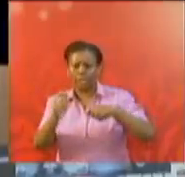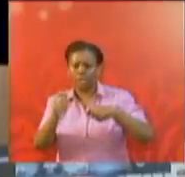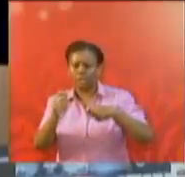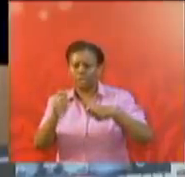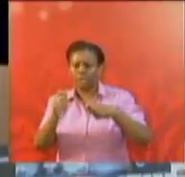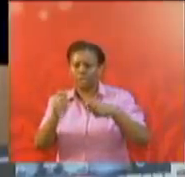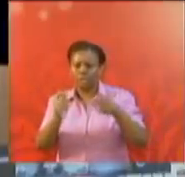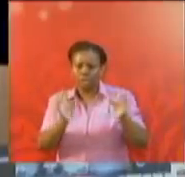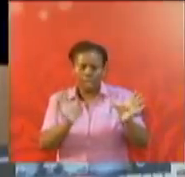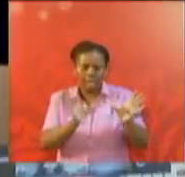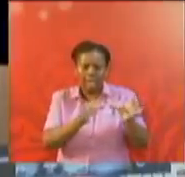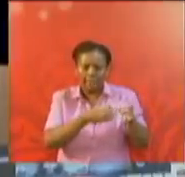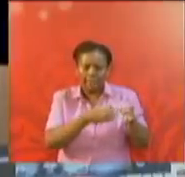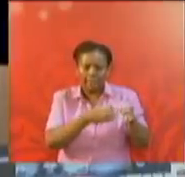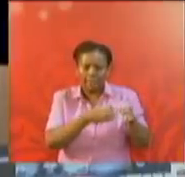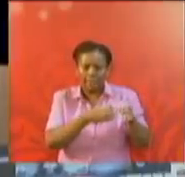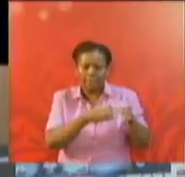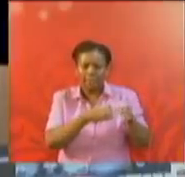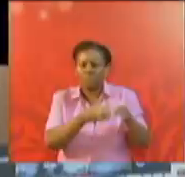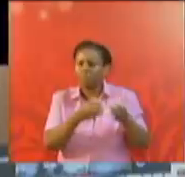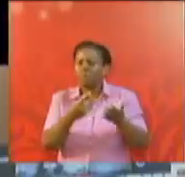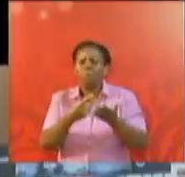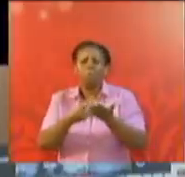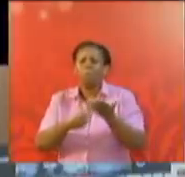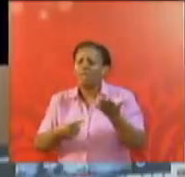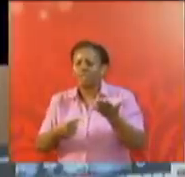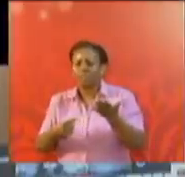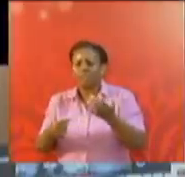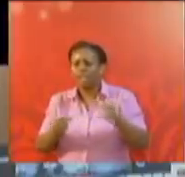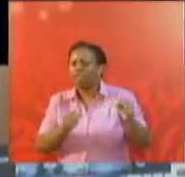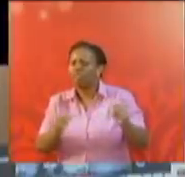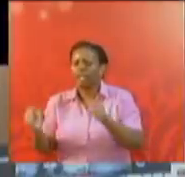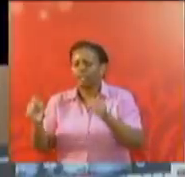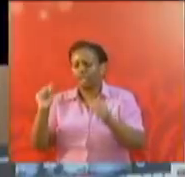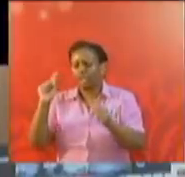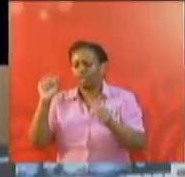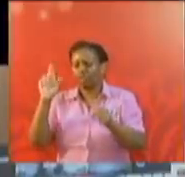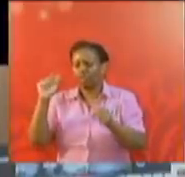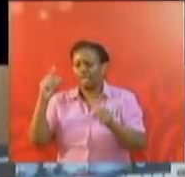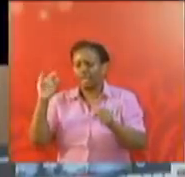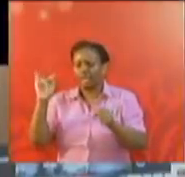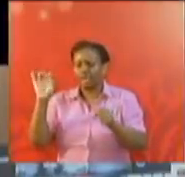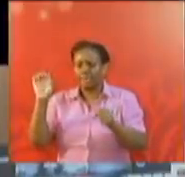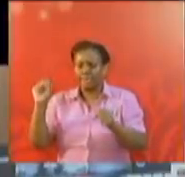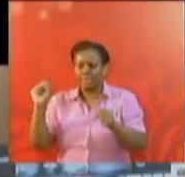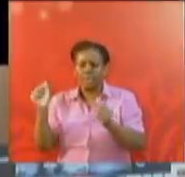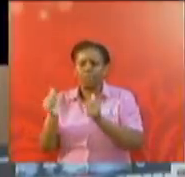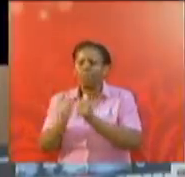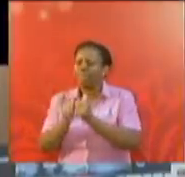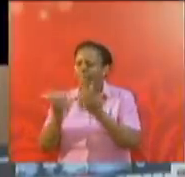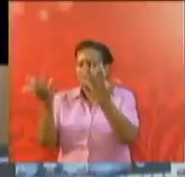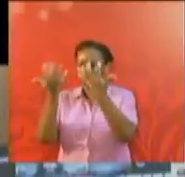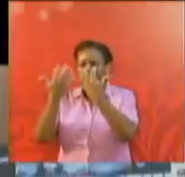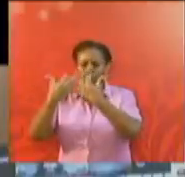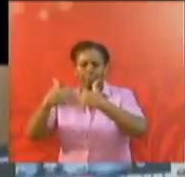key strategies, though, in treating with the virus is to have a seamless fusion of political solidarity. Are you satisfied with